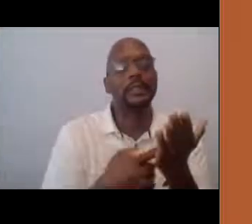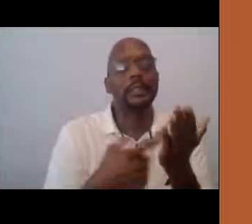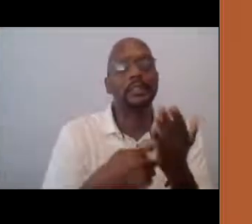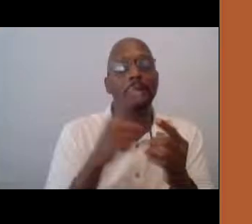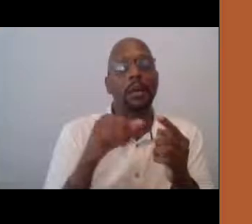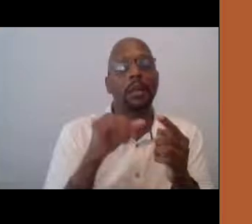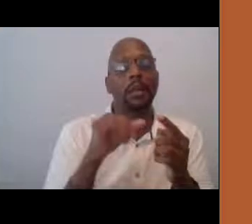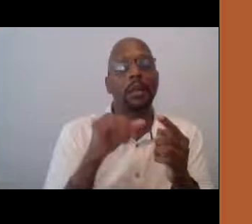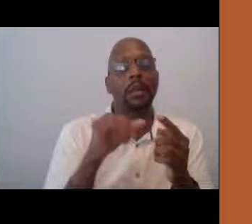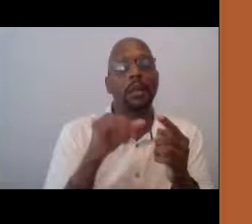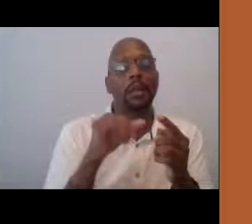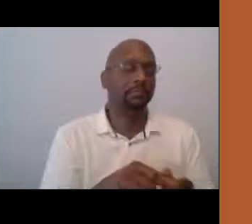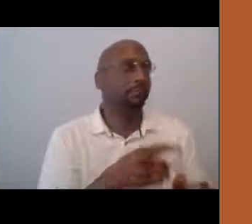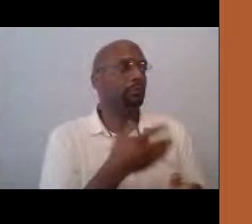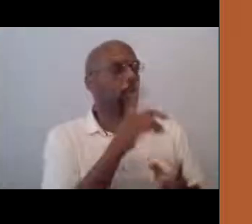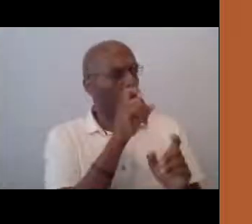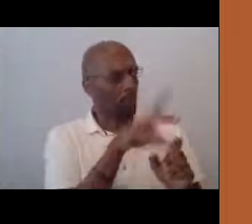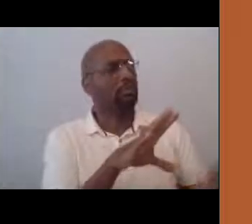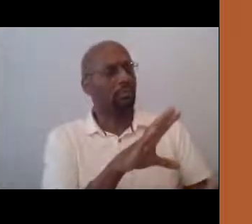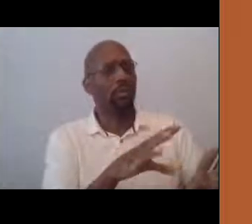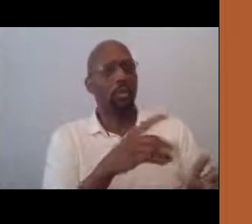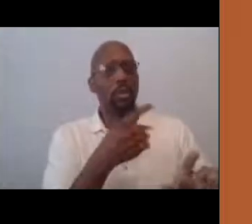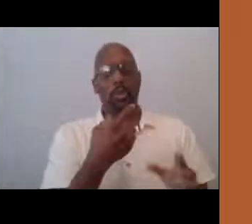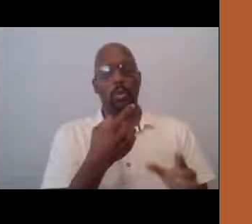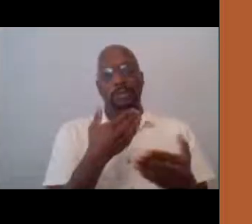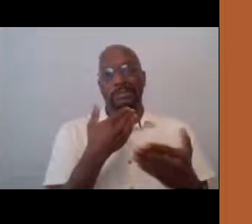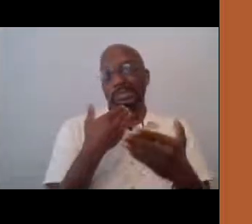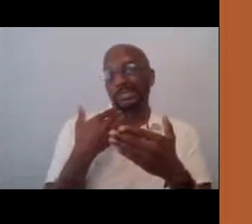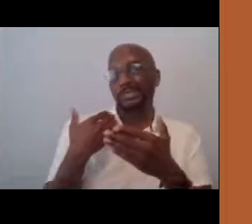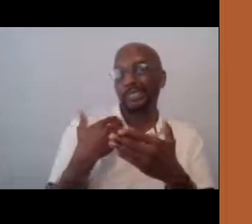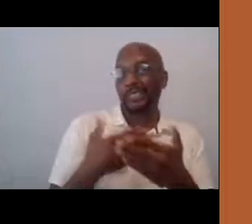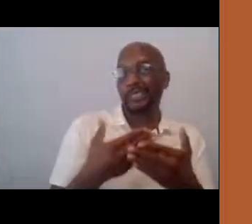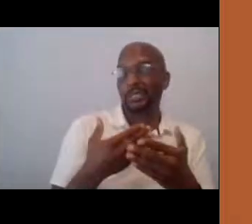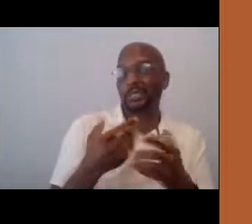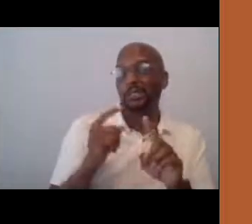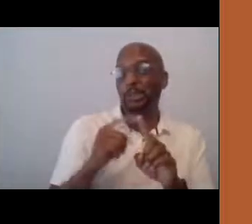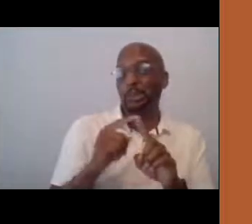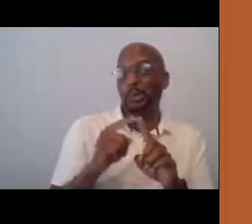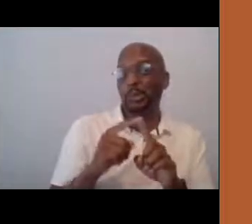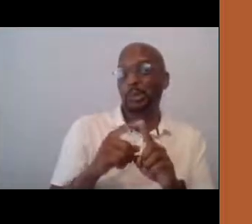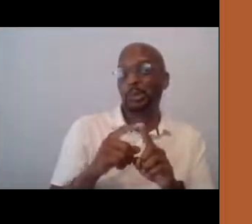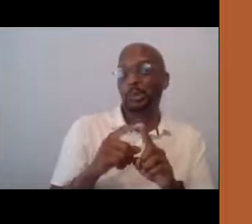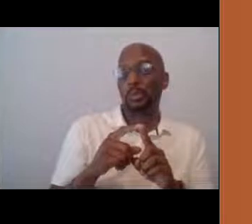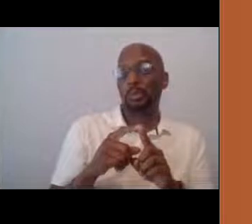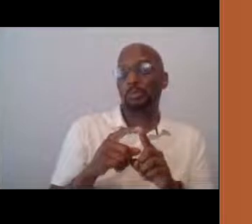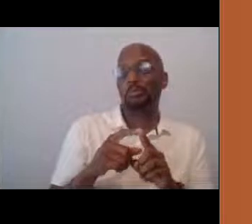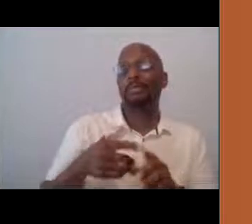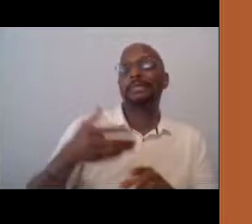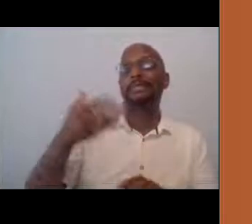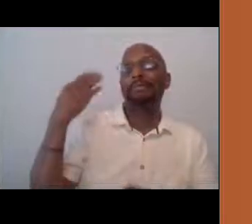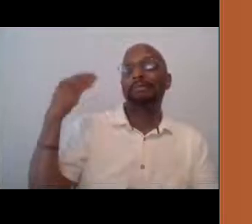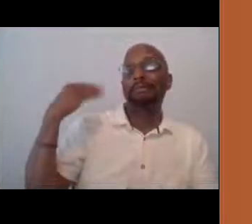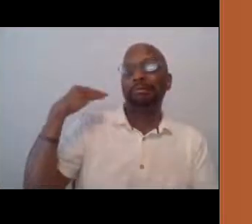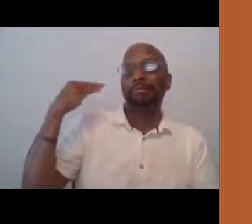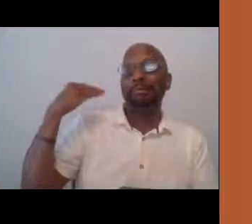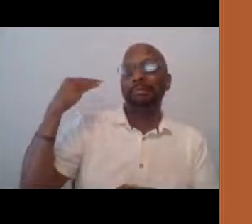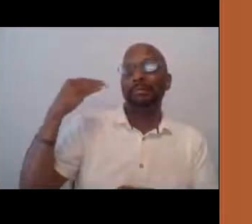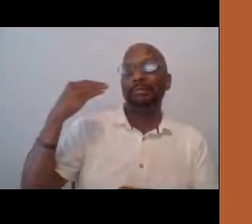Great question. We are a stone's throw from the ancestral site of